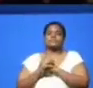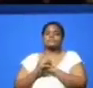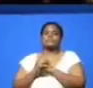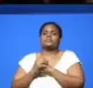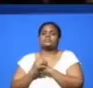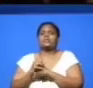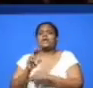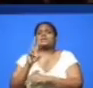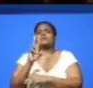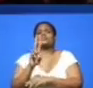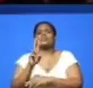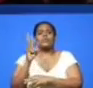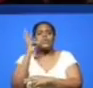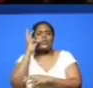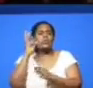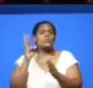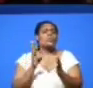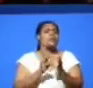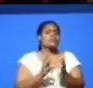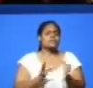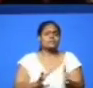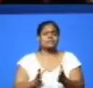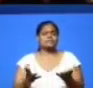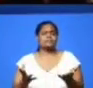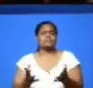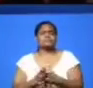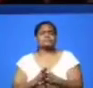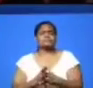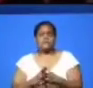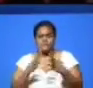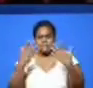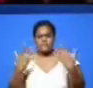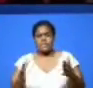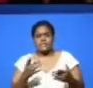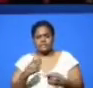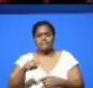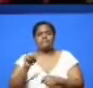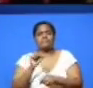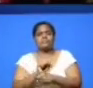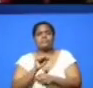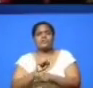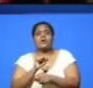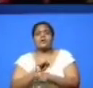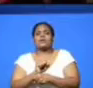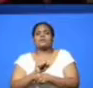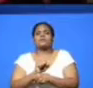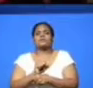And the two witnesses complete their work